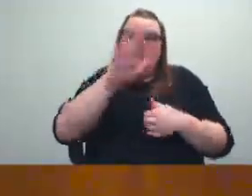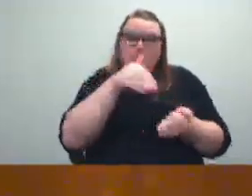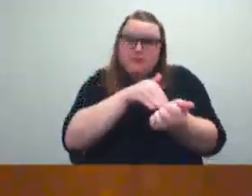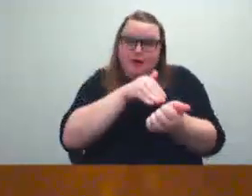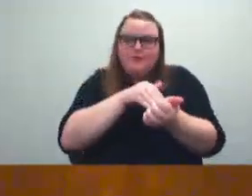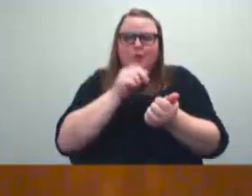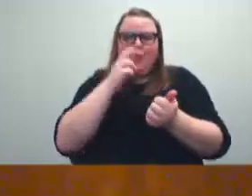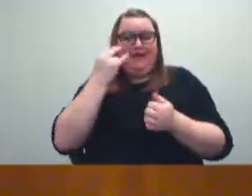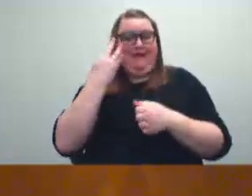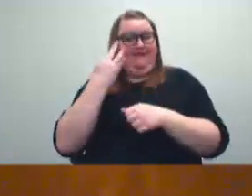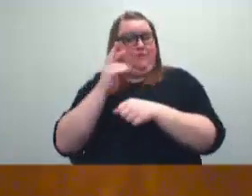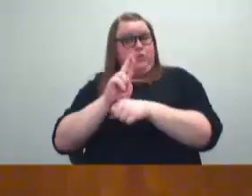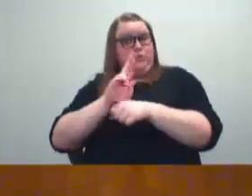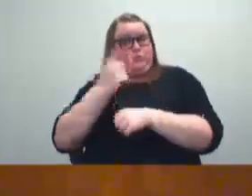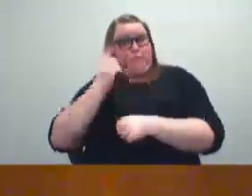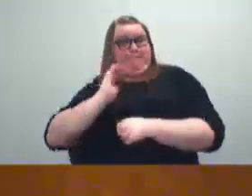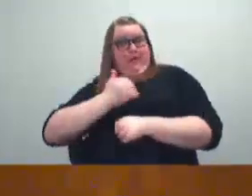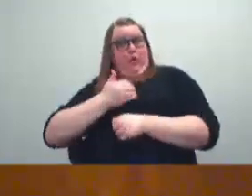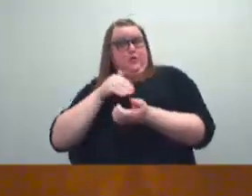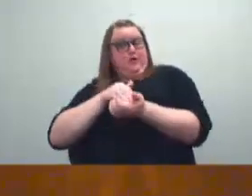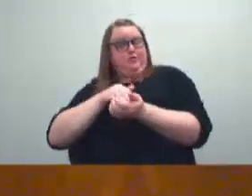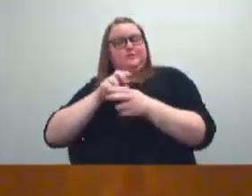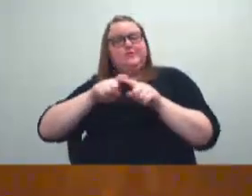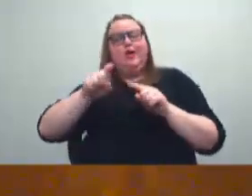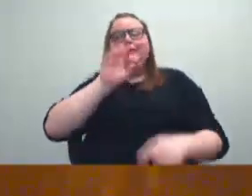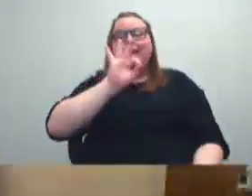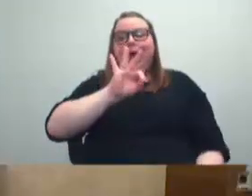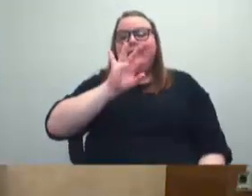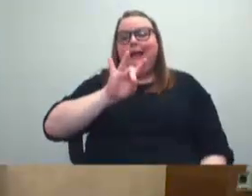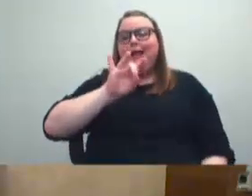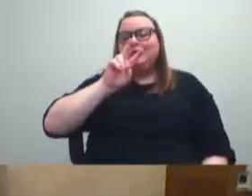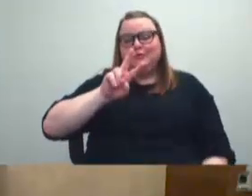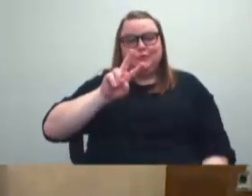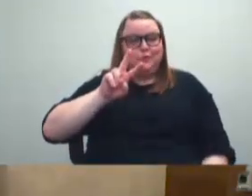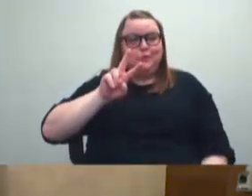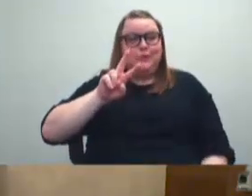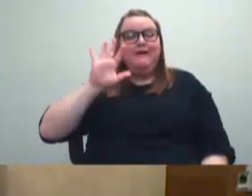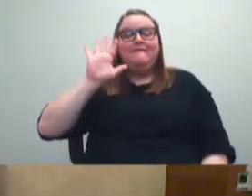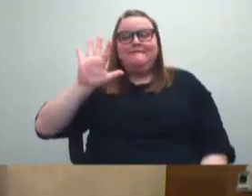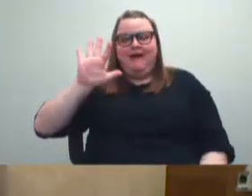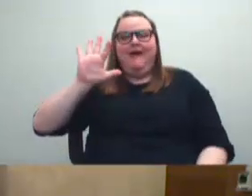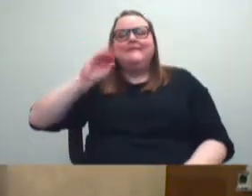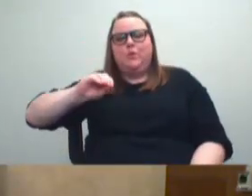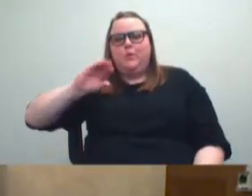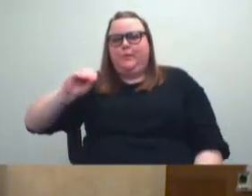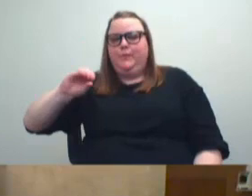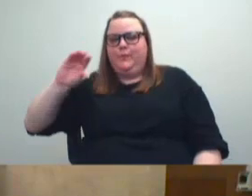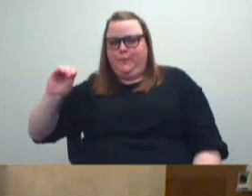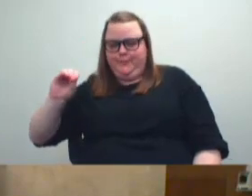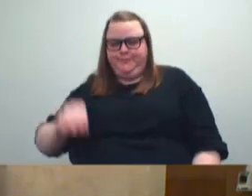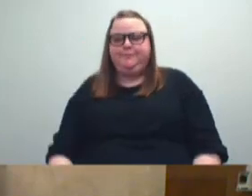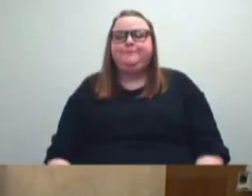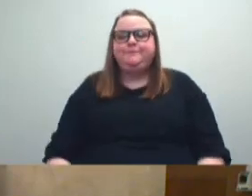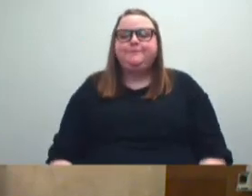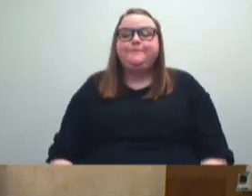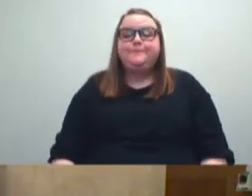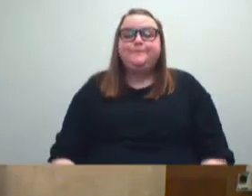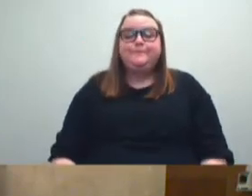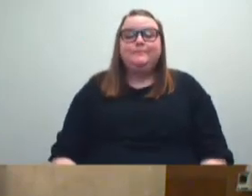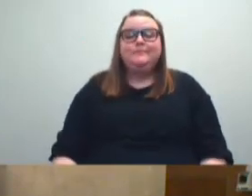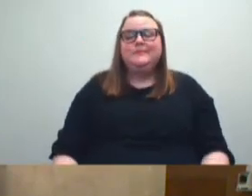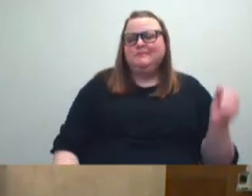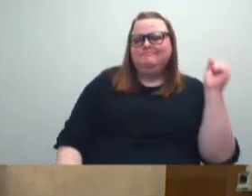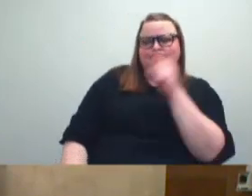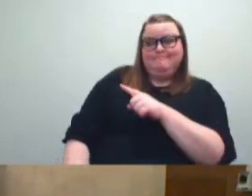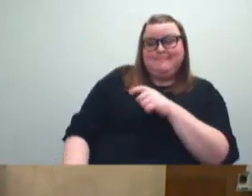982-5000, and they will direct you to the best level of care. If you went to where one of your locations are and there's an urgent care, can